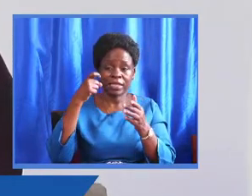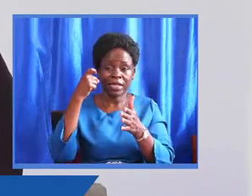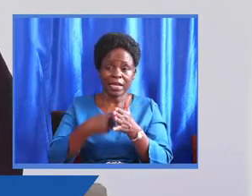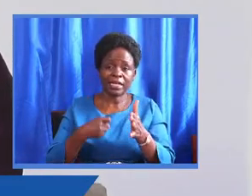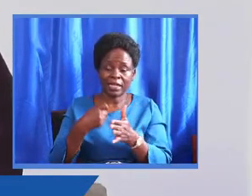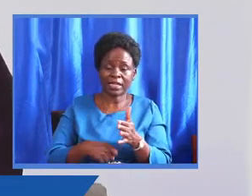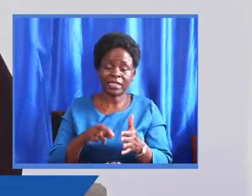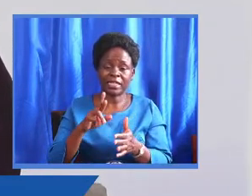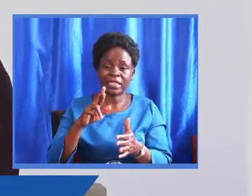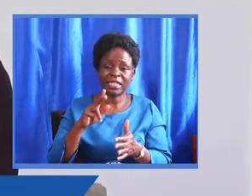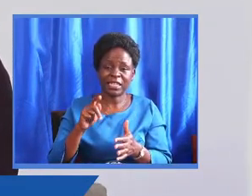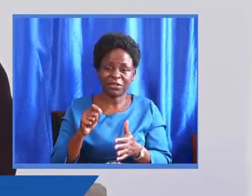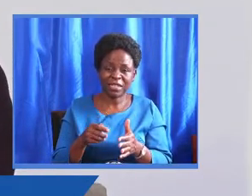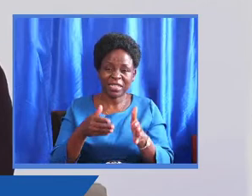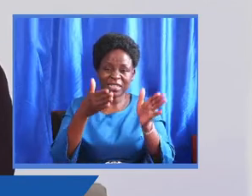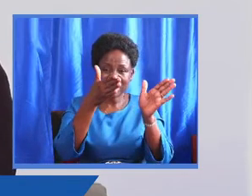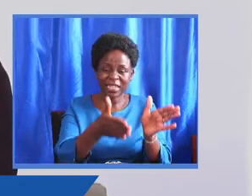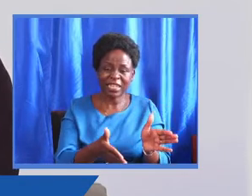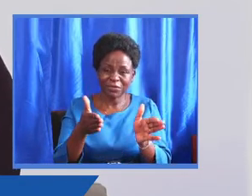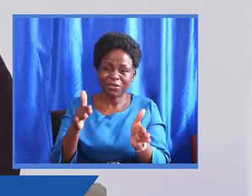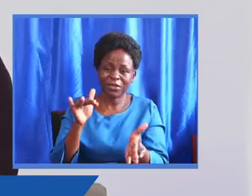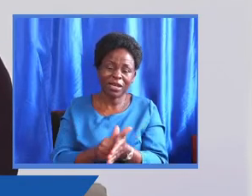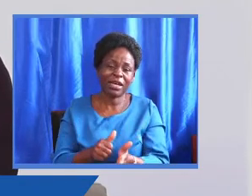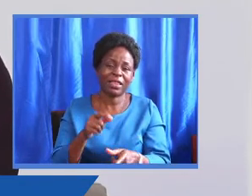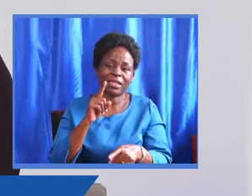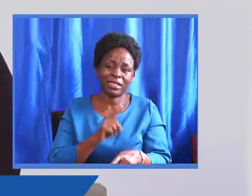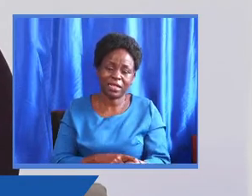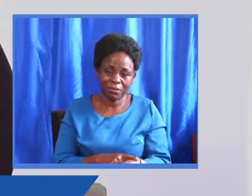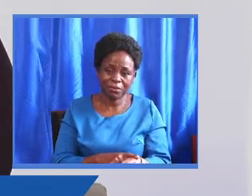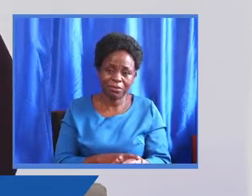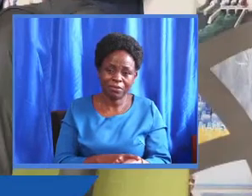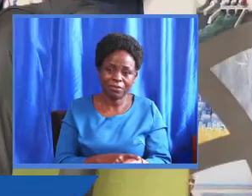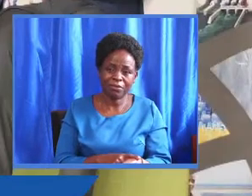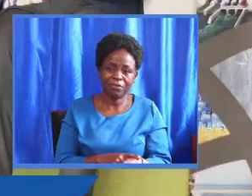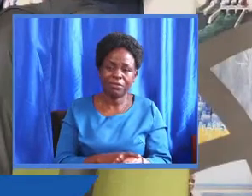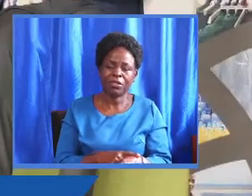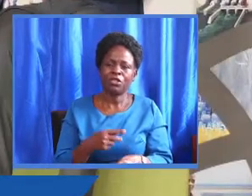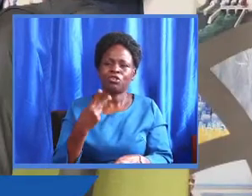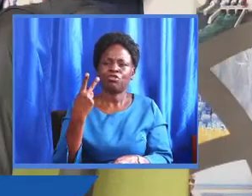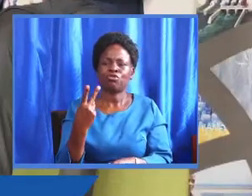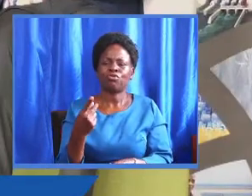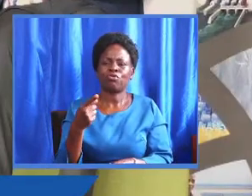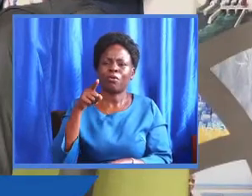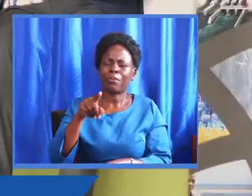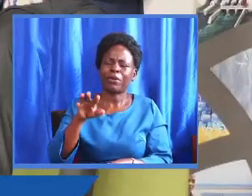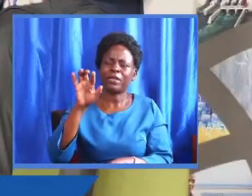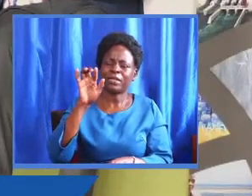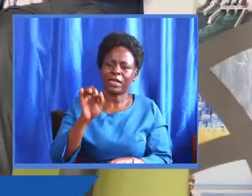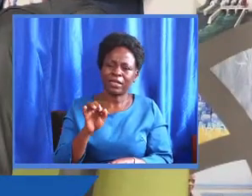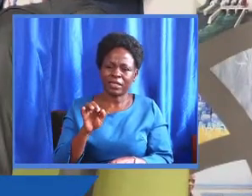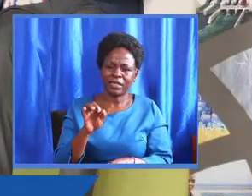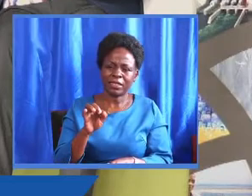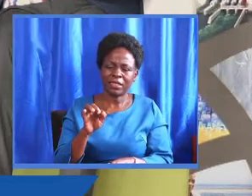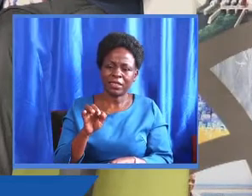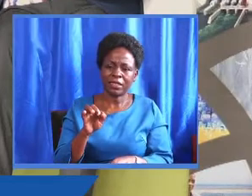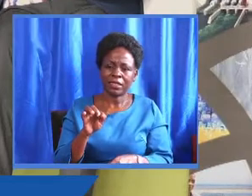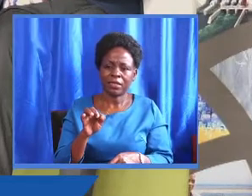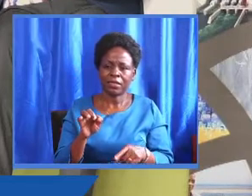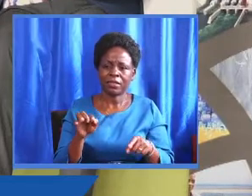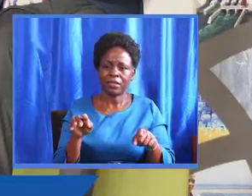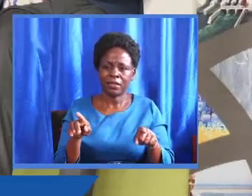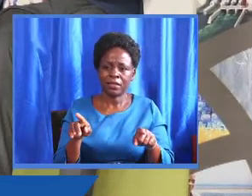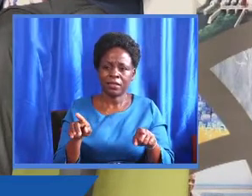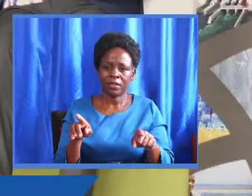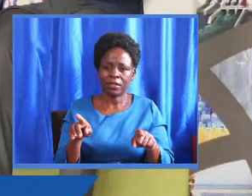for individuals at that time, it was 2.8 million and 20,000